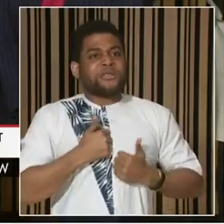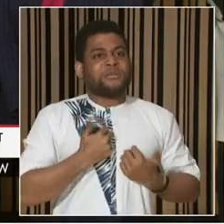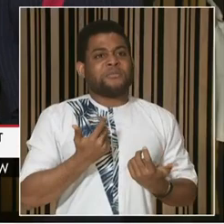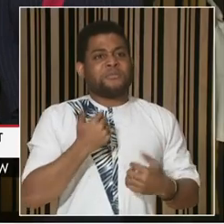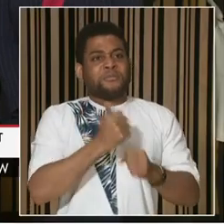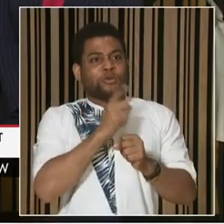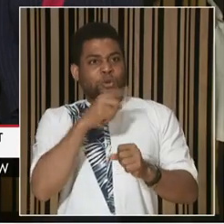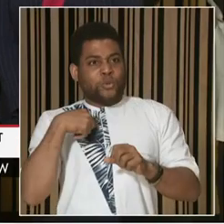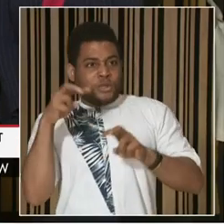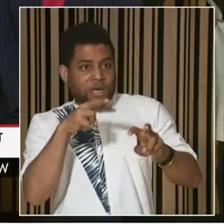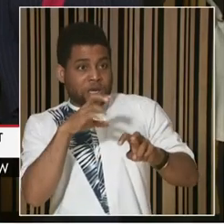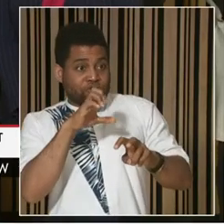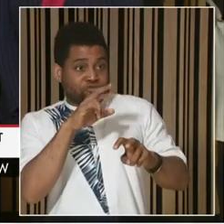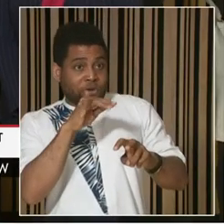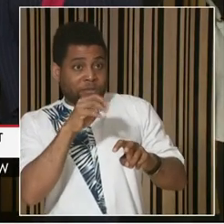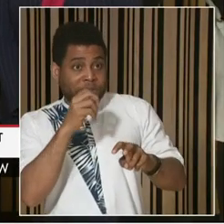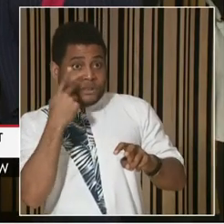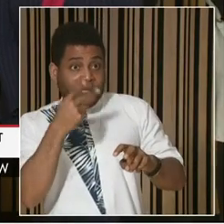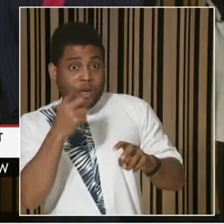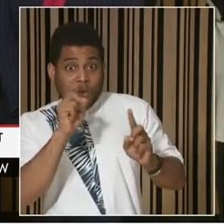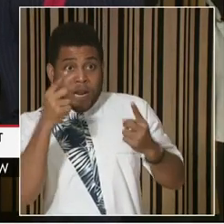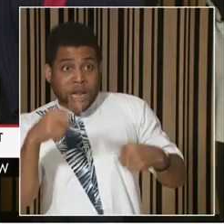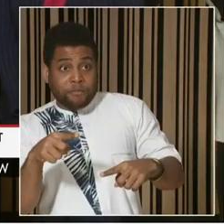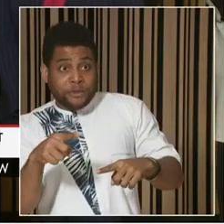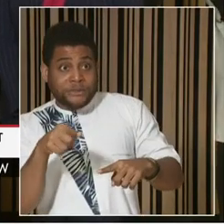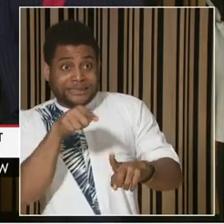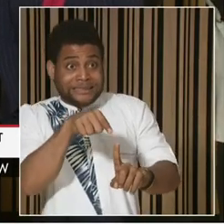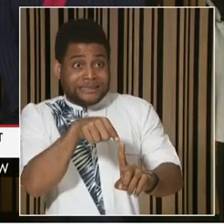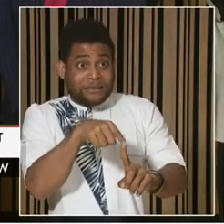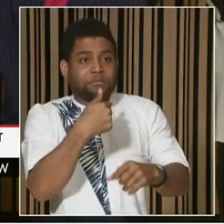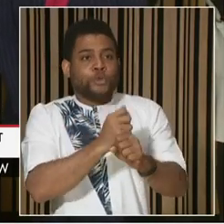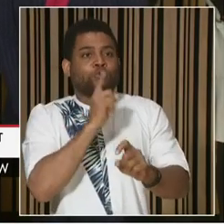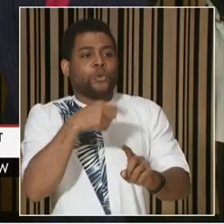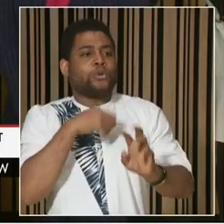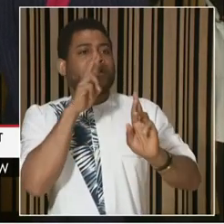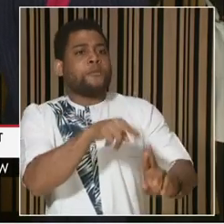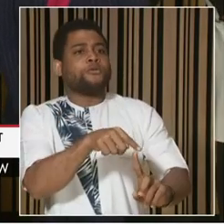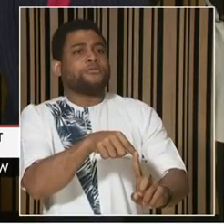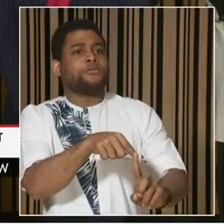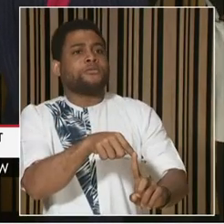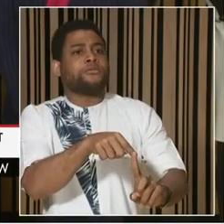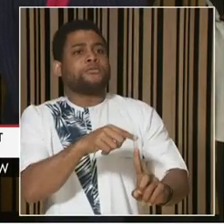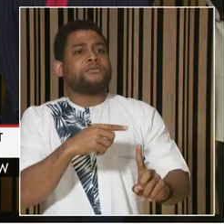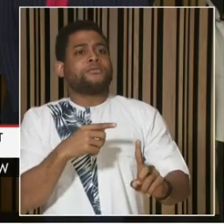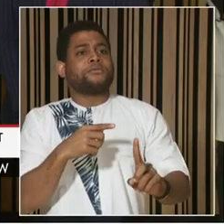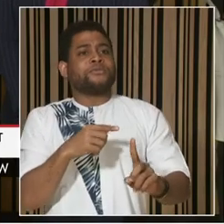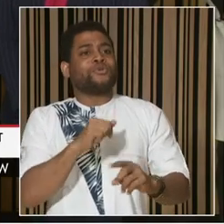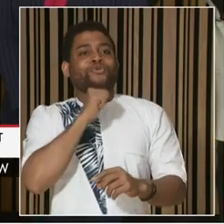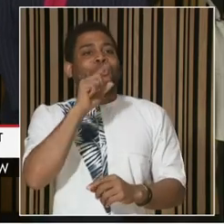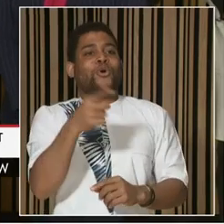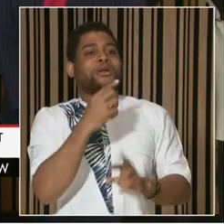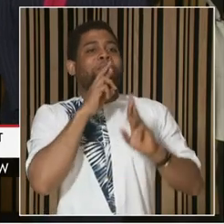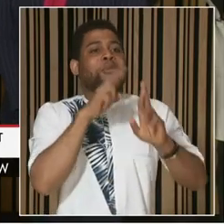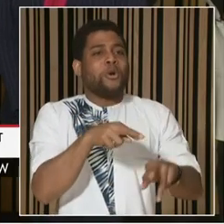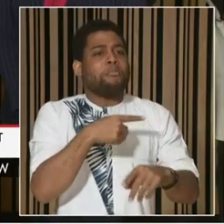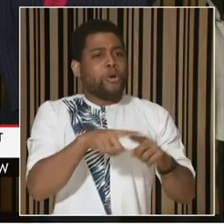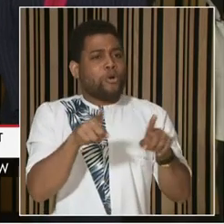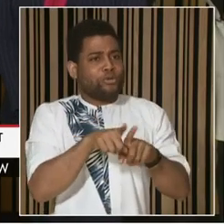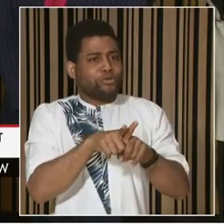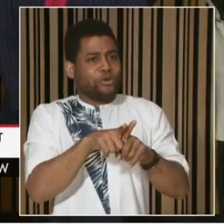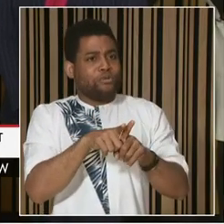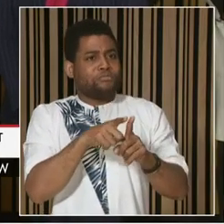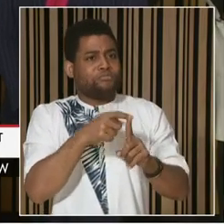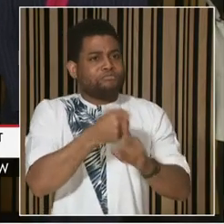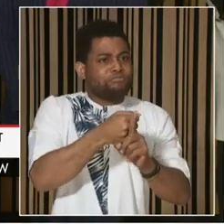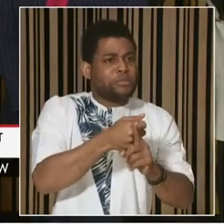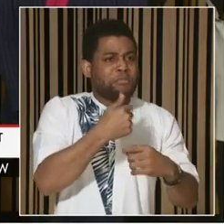crime and where crime is happening. And making sure that the police can not only respond, but deter crime.